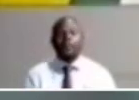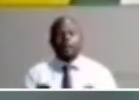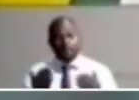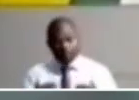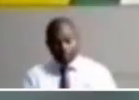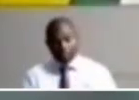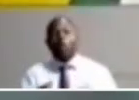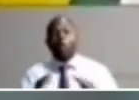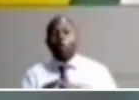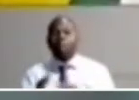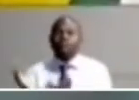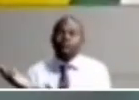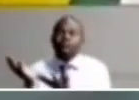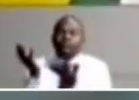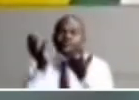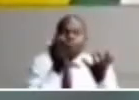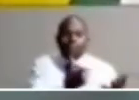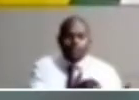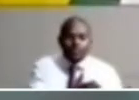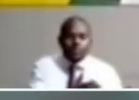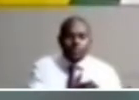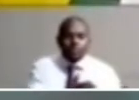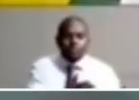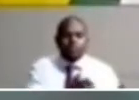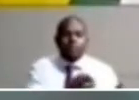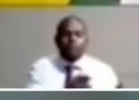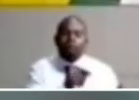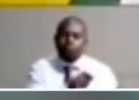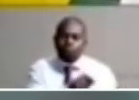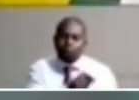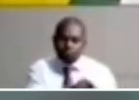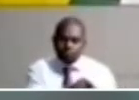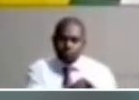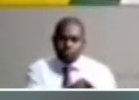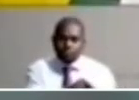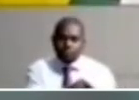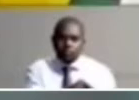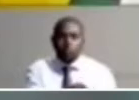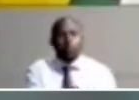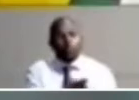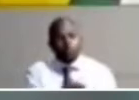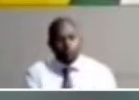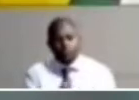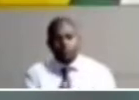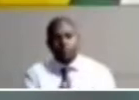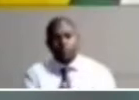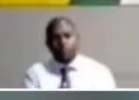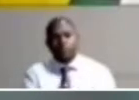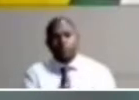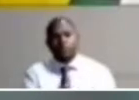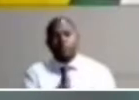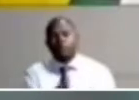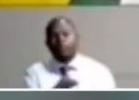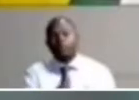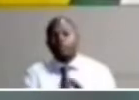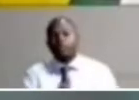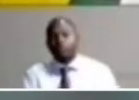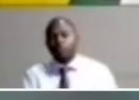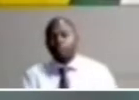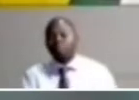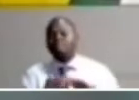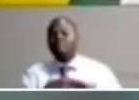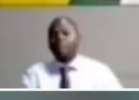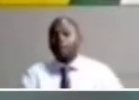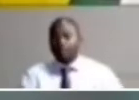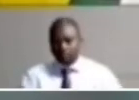Therefore, home deliveries should instead be encouraged by all this, than all these issues of